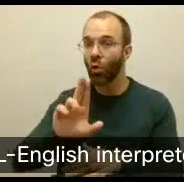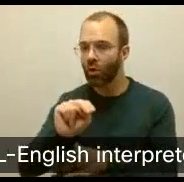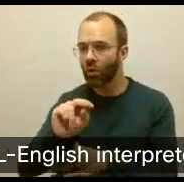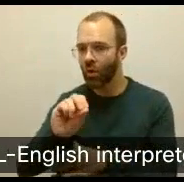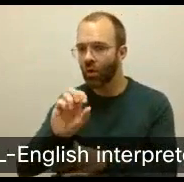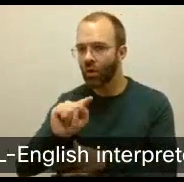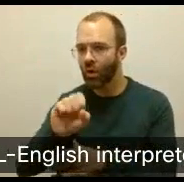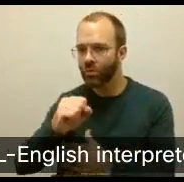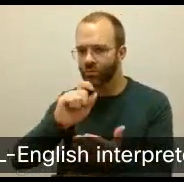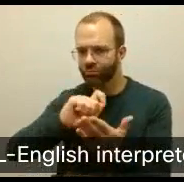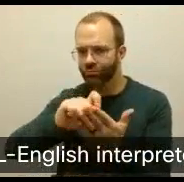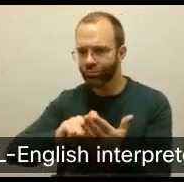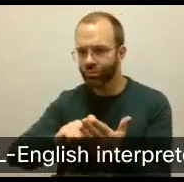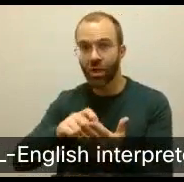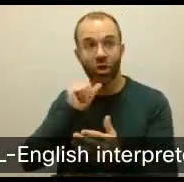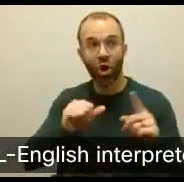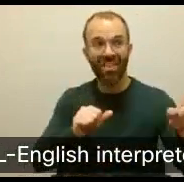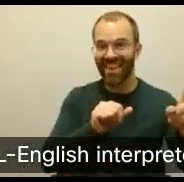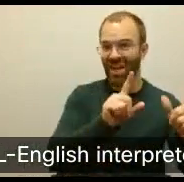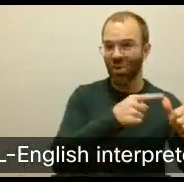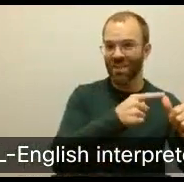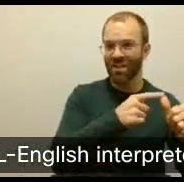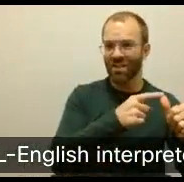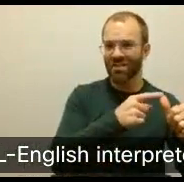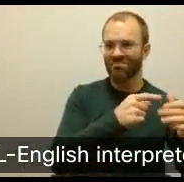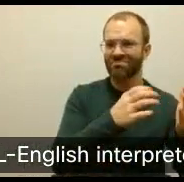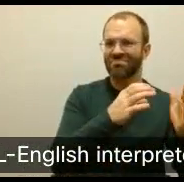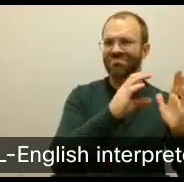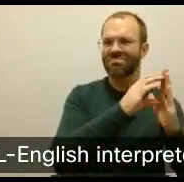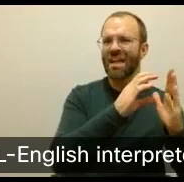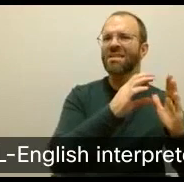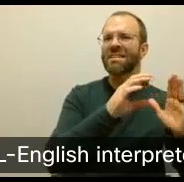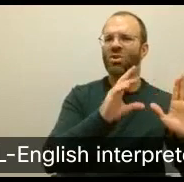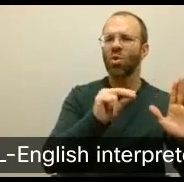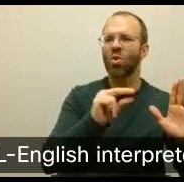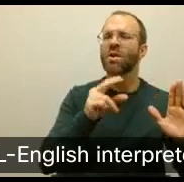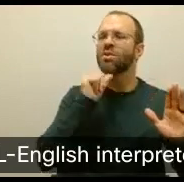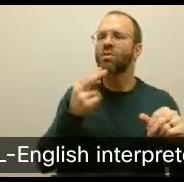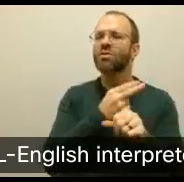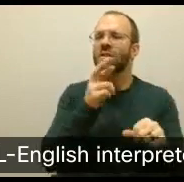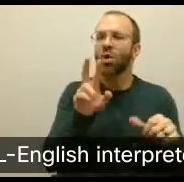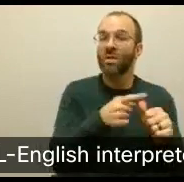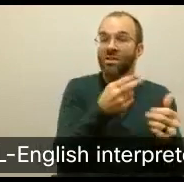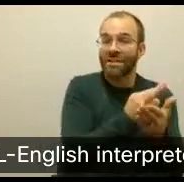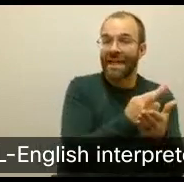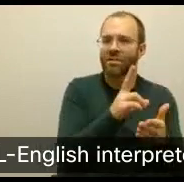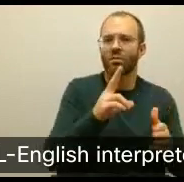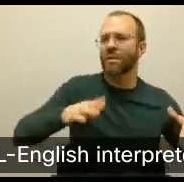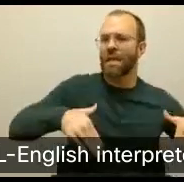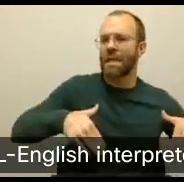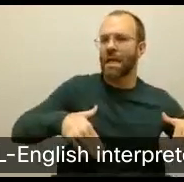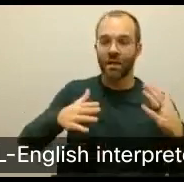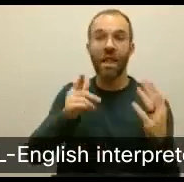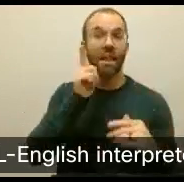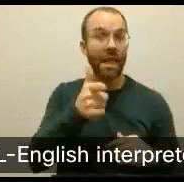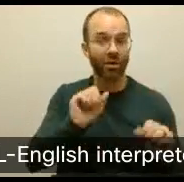the original text at this point. You'll come back to that later to compare your paraphrase, but in the writing stage, if you've done good notes,